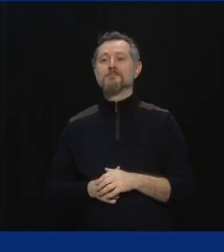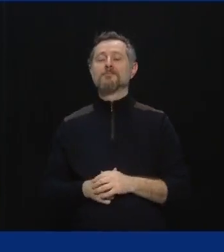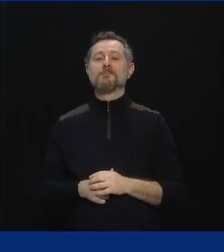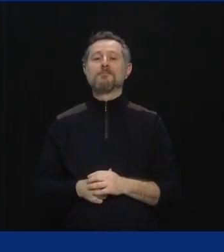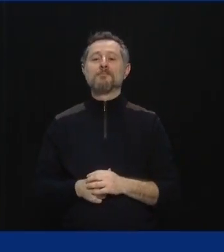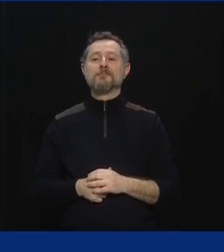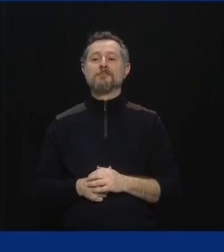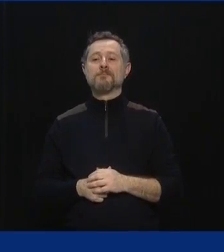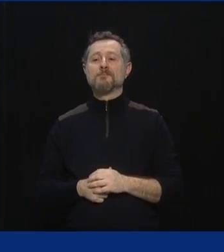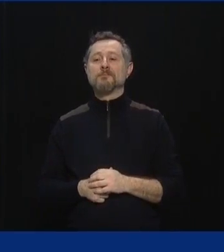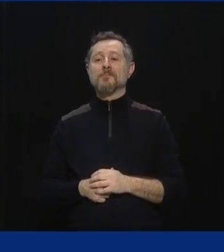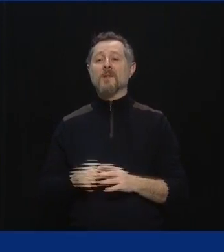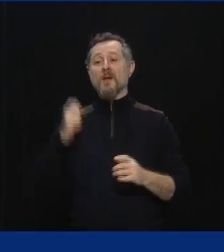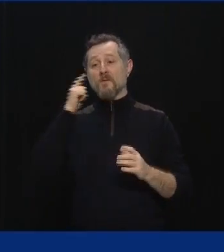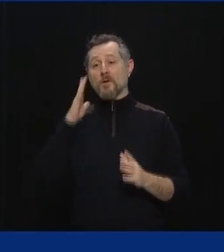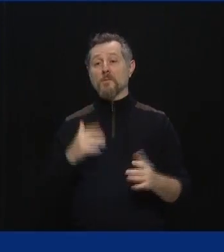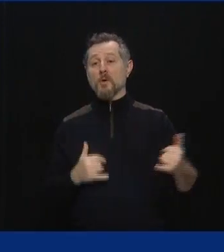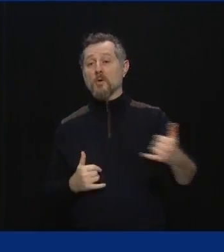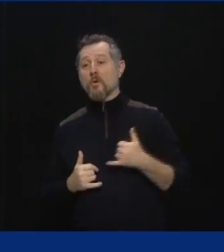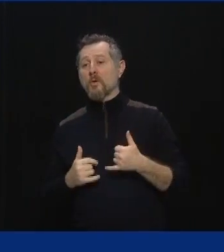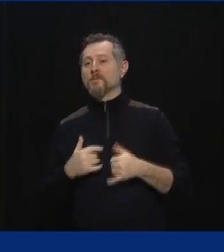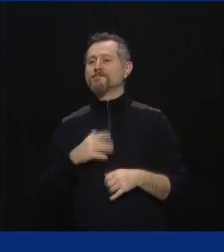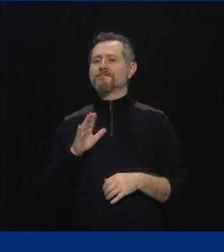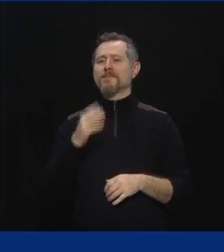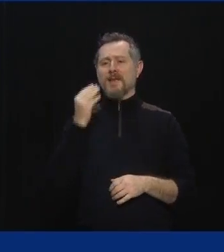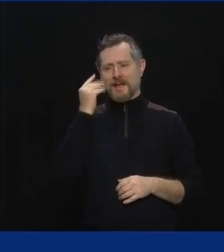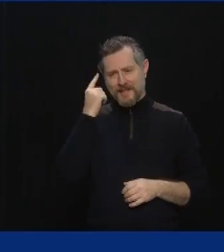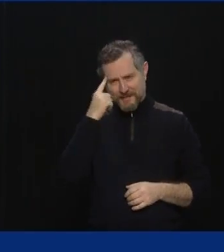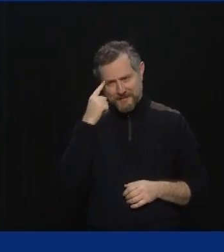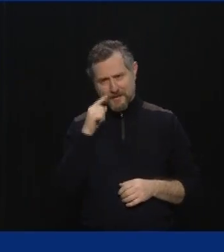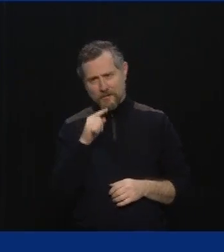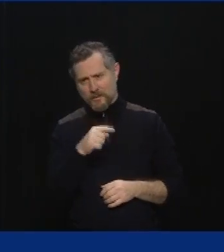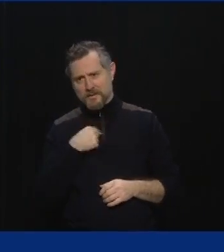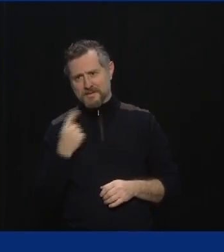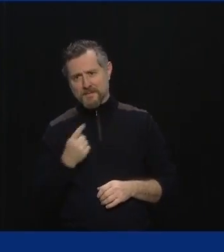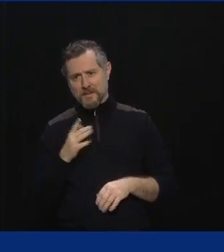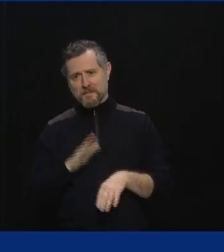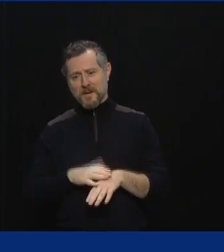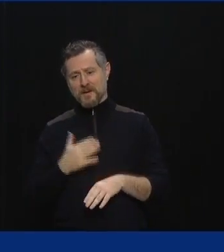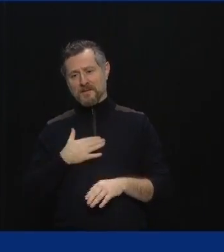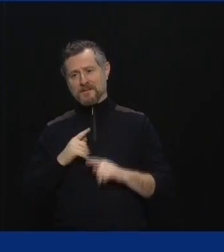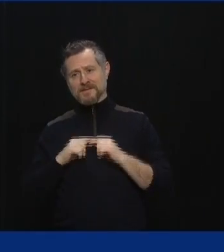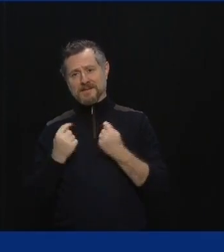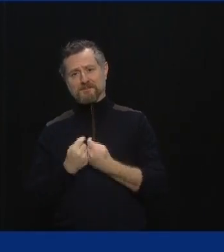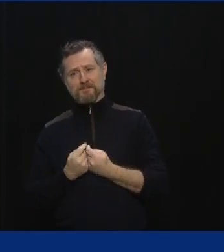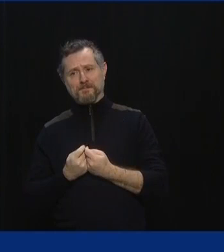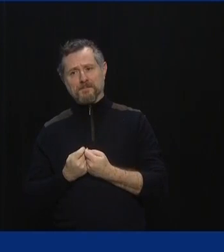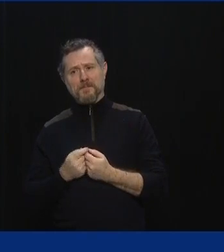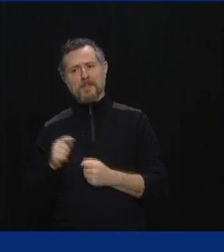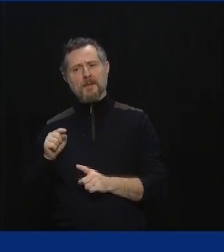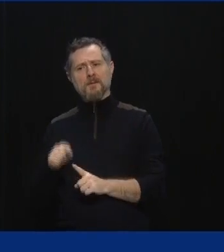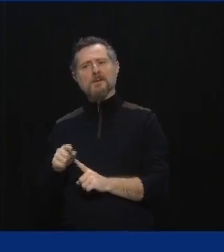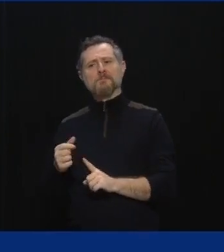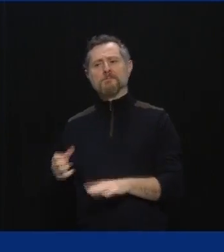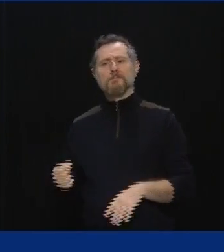I get a call from the governor. He says, well, you know, I think I want to take somebody on my team and make her a